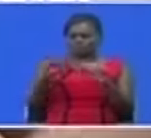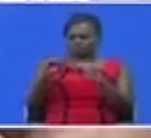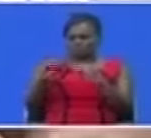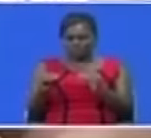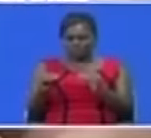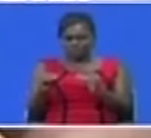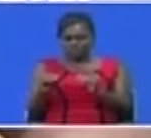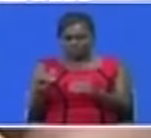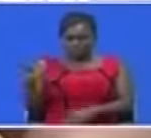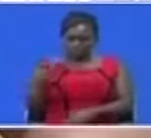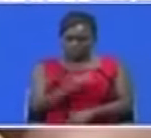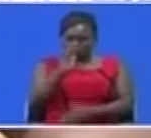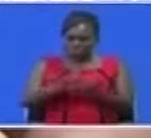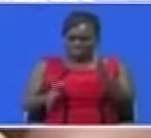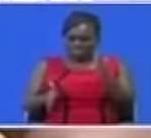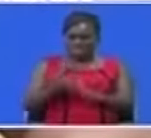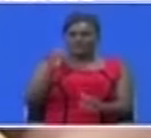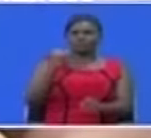community.